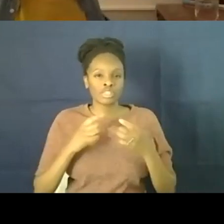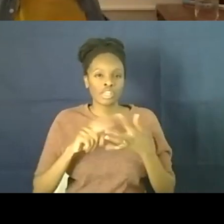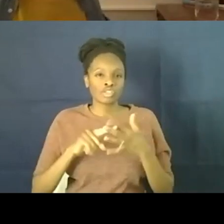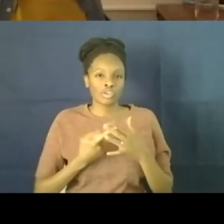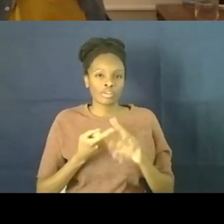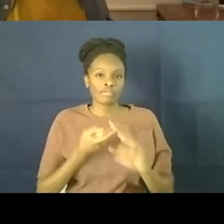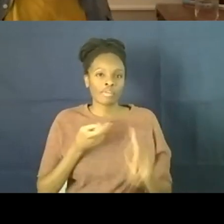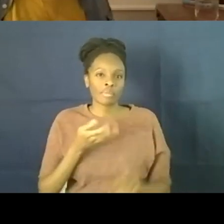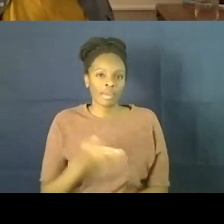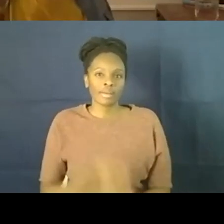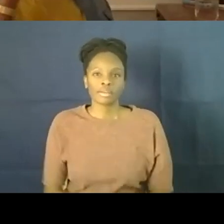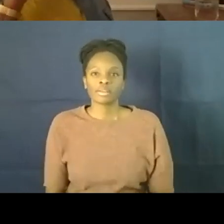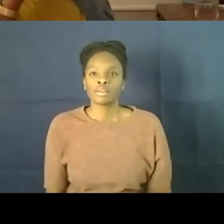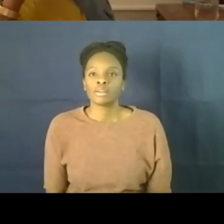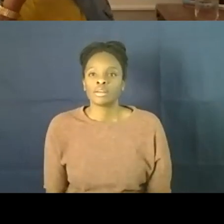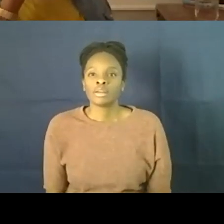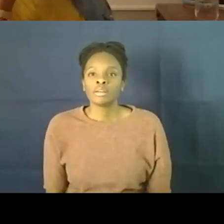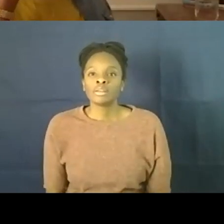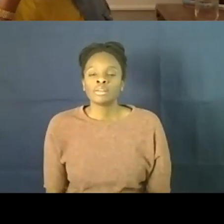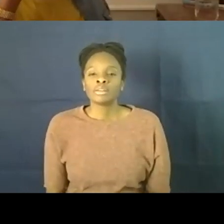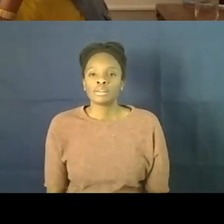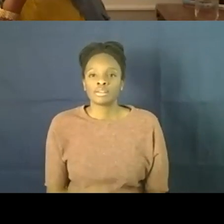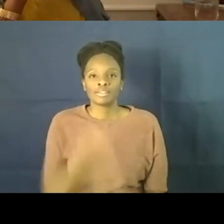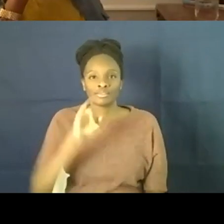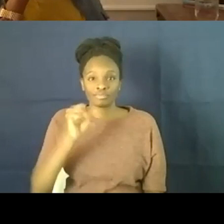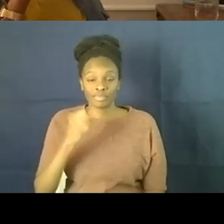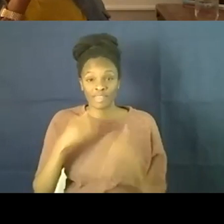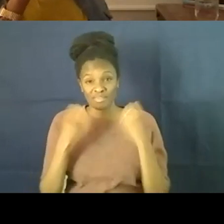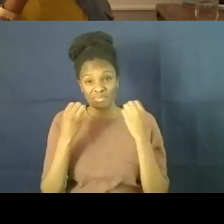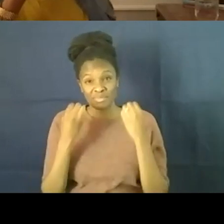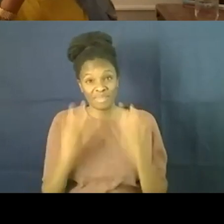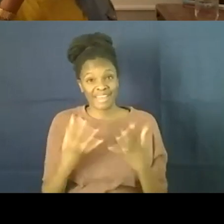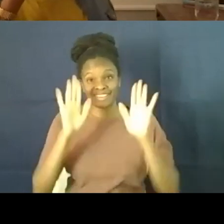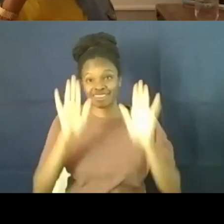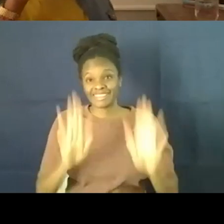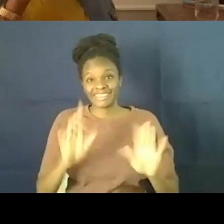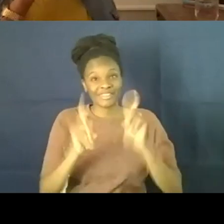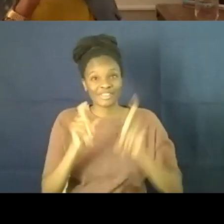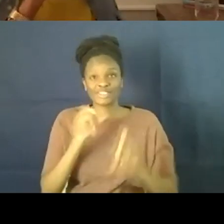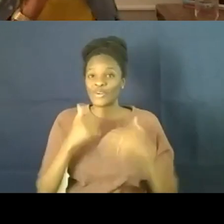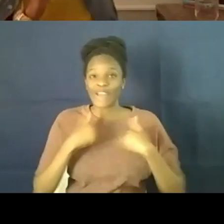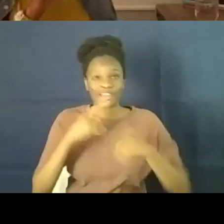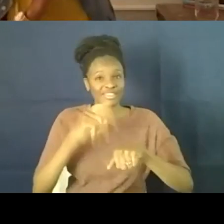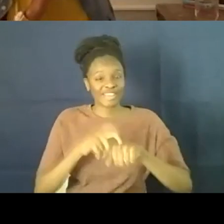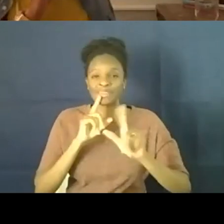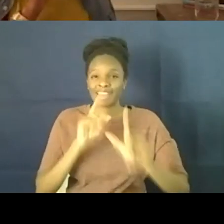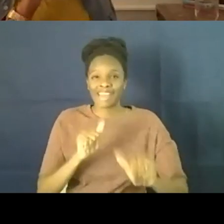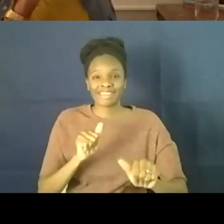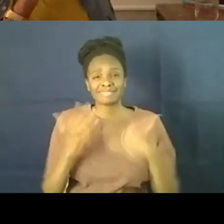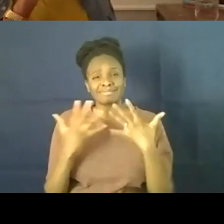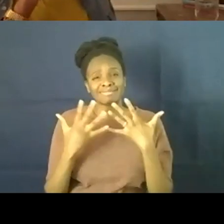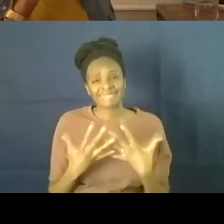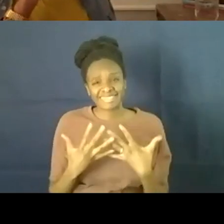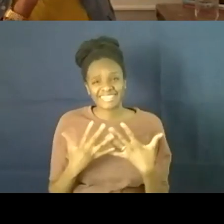great. There are so many fantastic questions that we do not have time to answer. I'm a little devastated because they're real